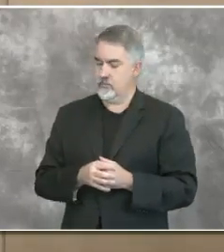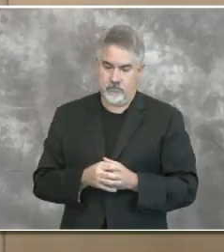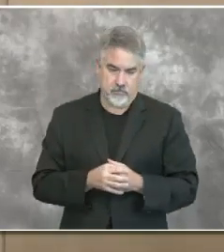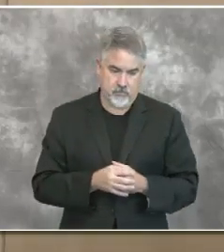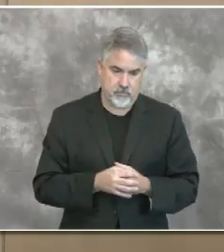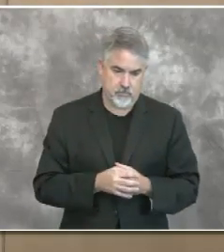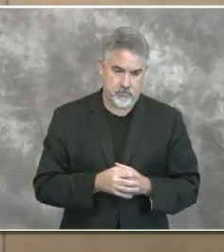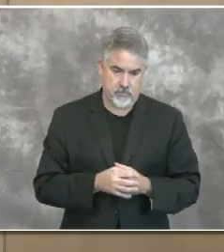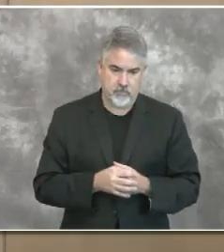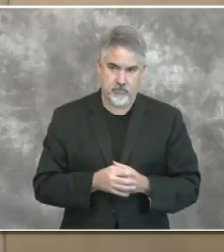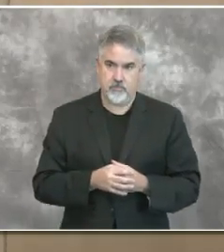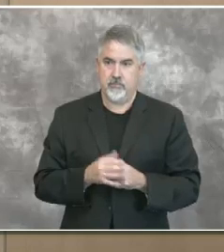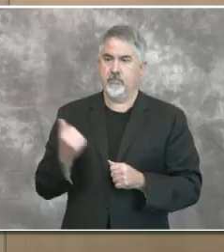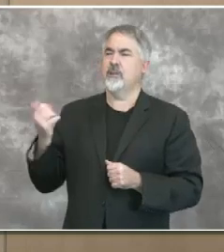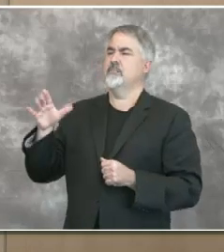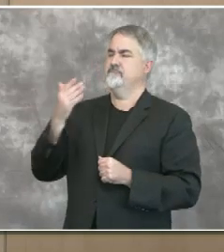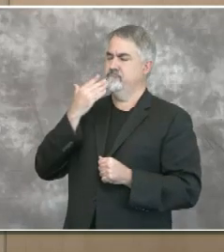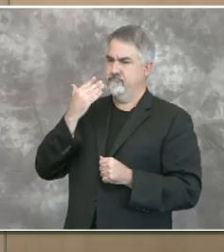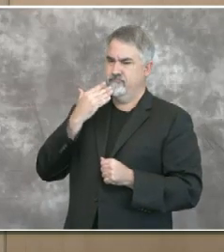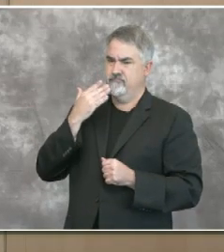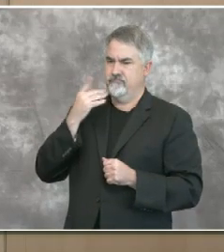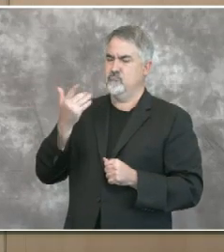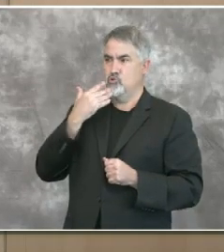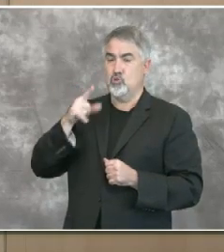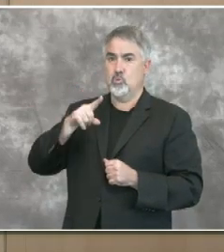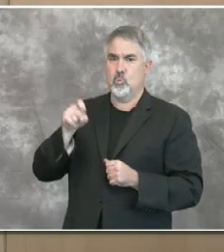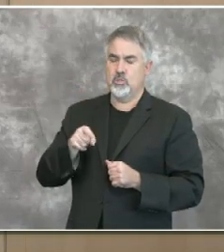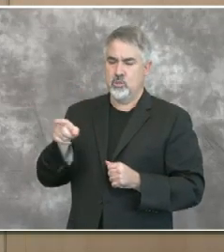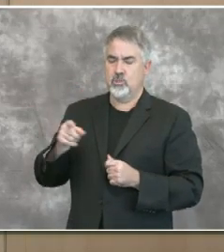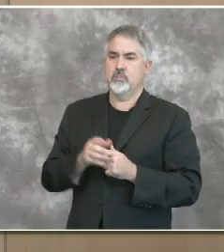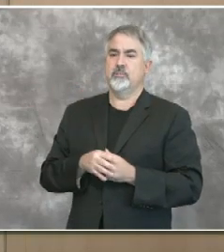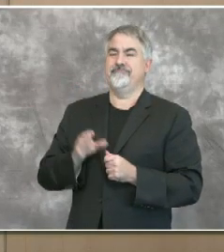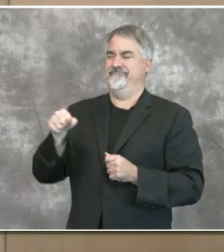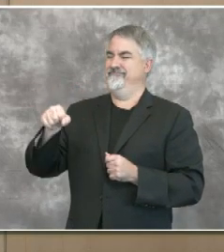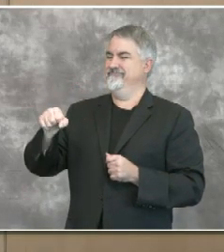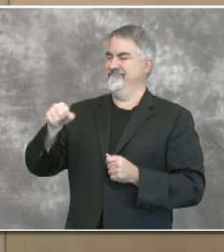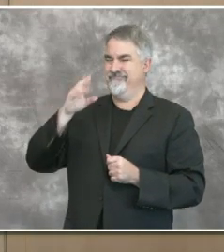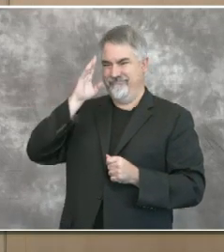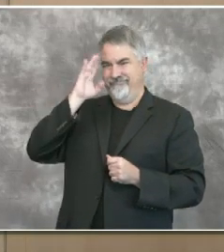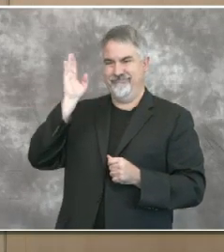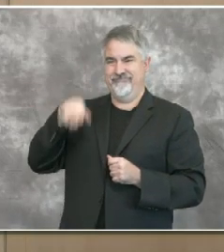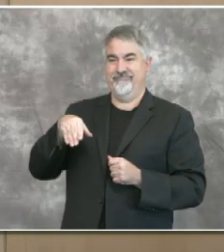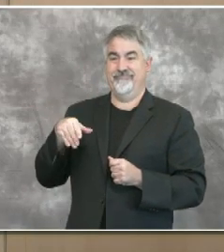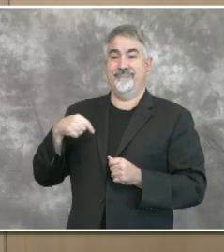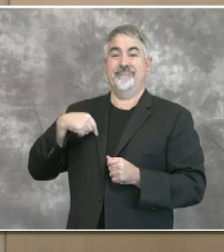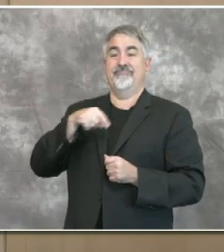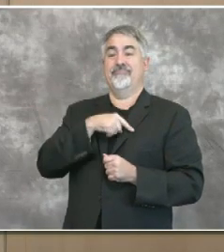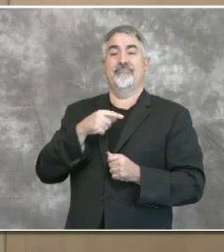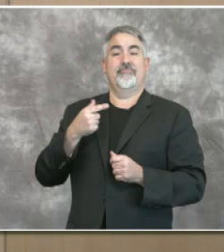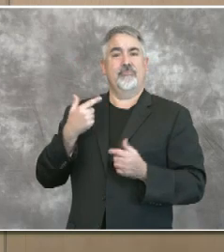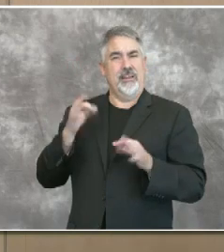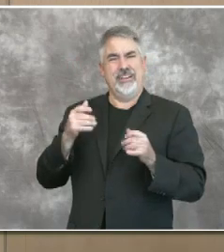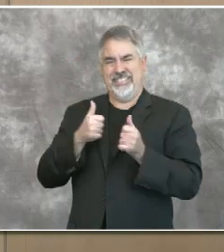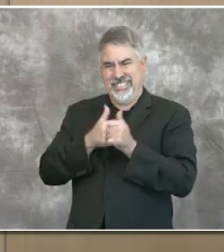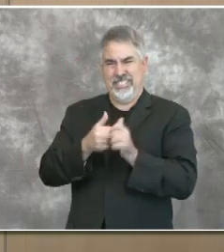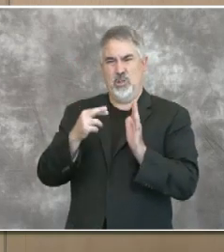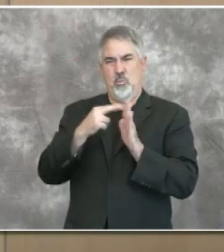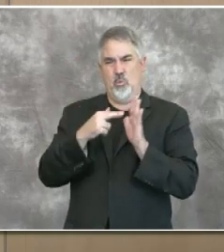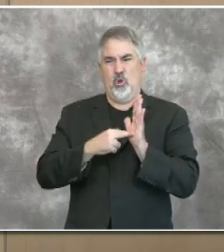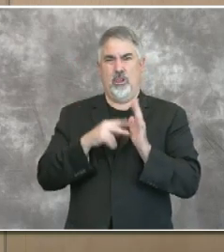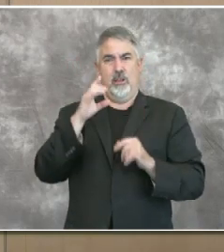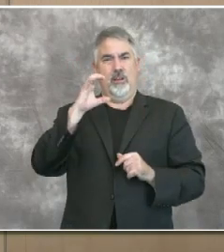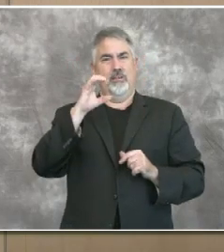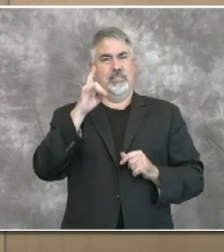Thank you for that question, Lisa. Absolutely, our intent is to adhere to CDC's guidance.